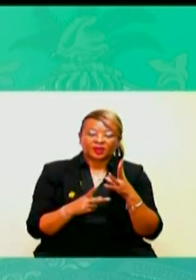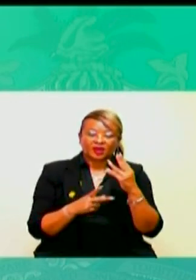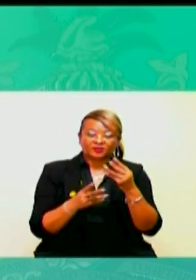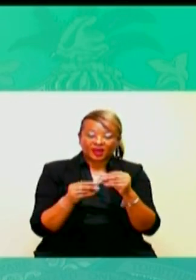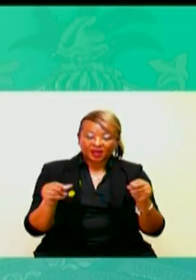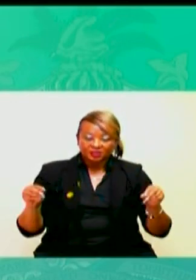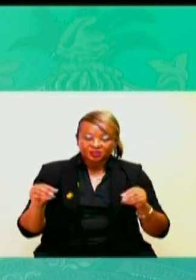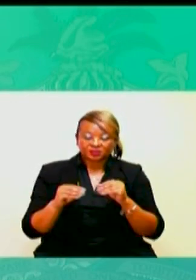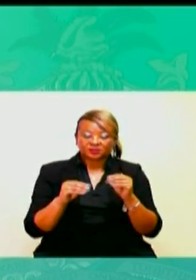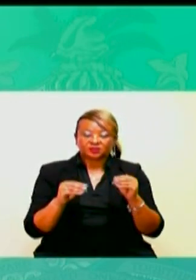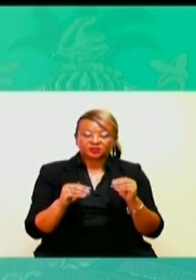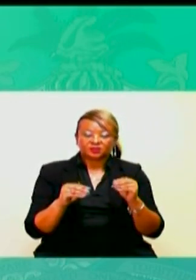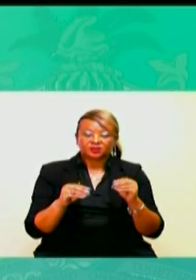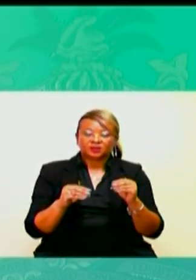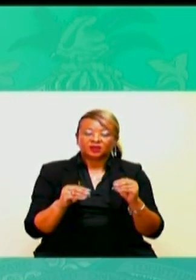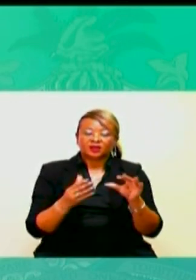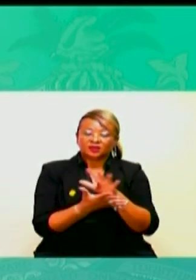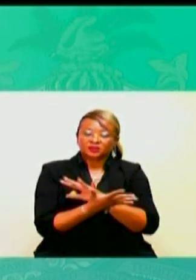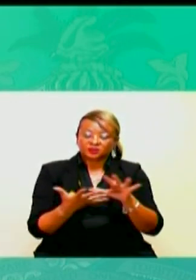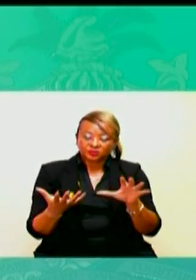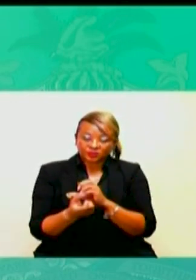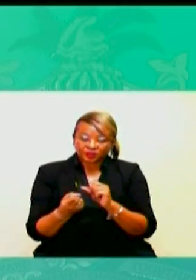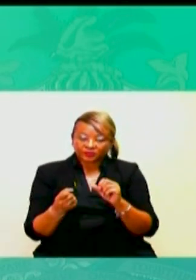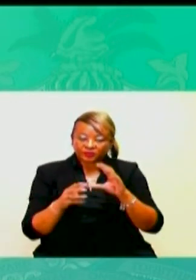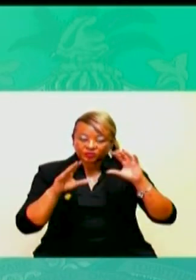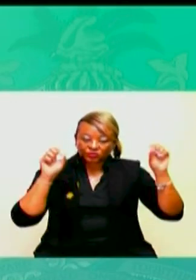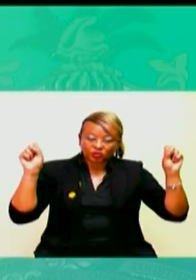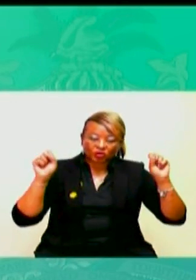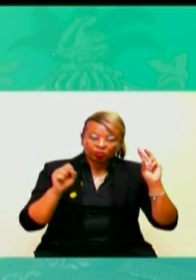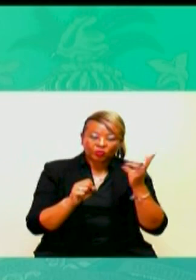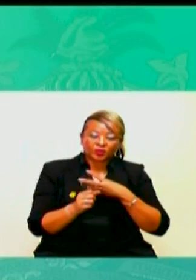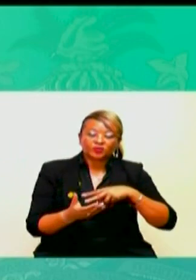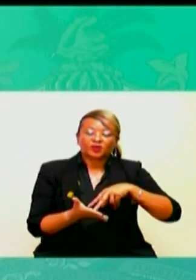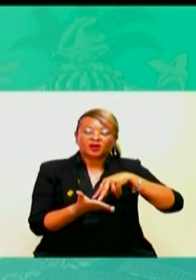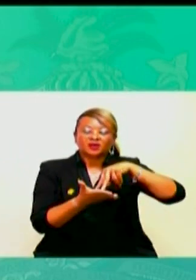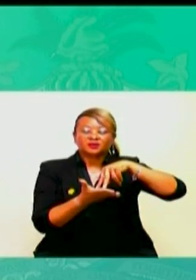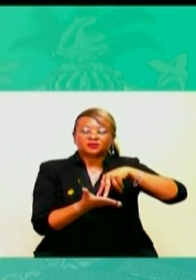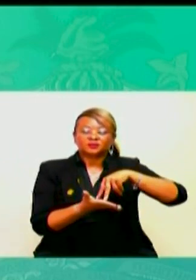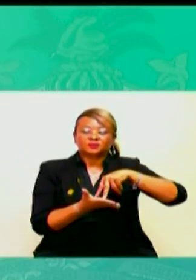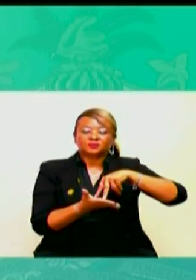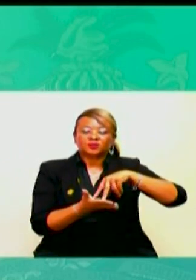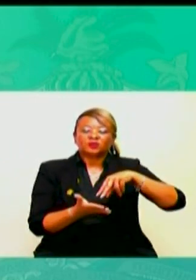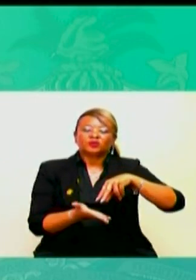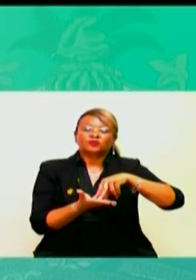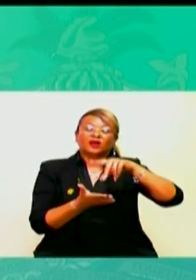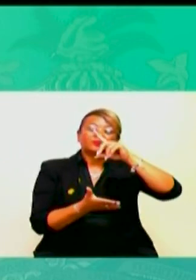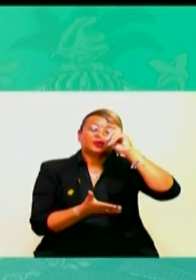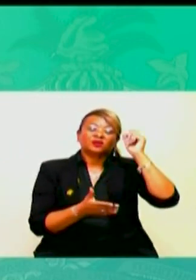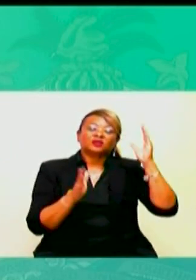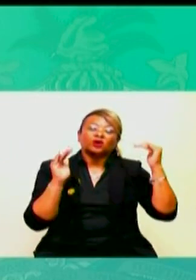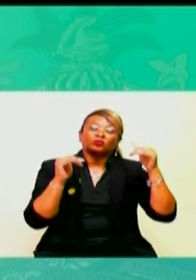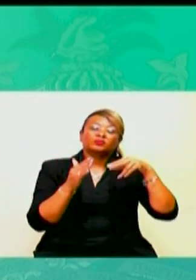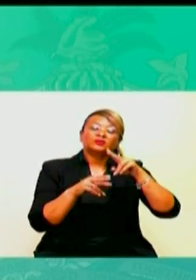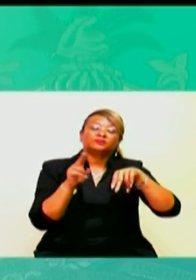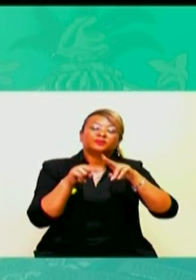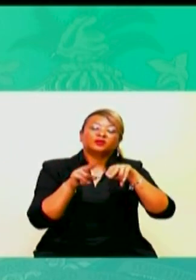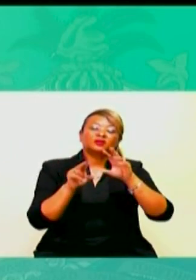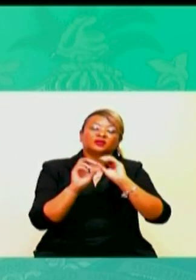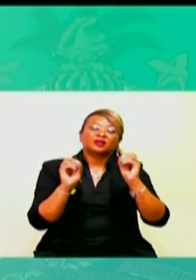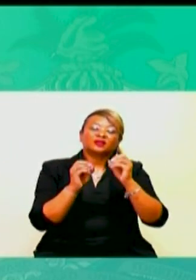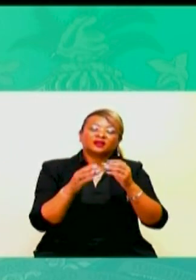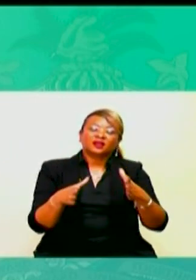of despair and the rumbles of the storm, we rise. We rise because our hope is built on nothing